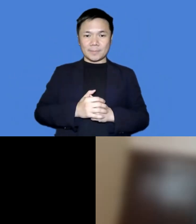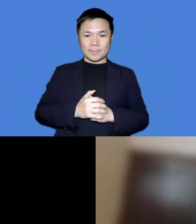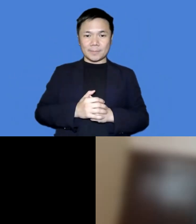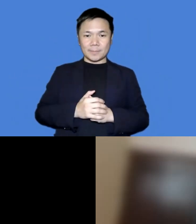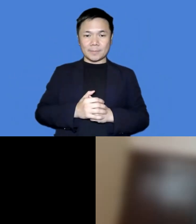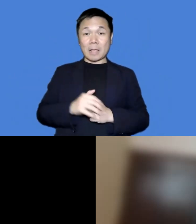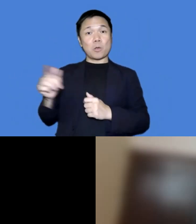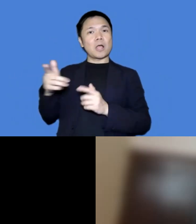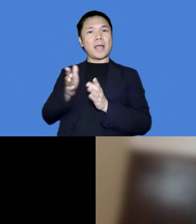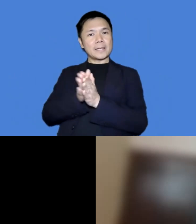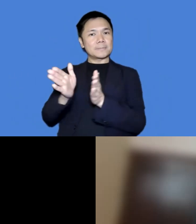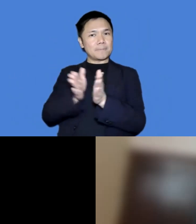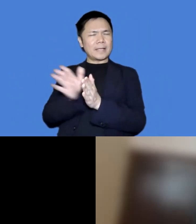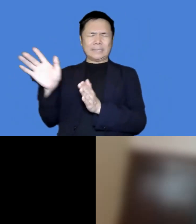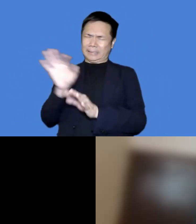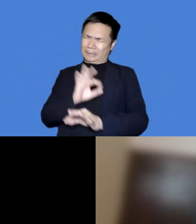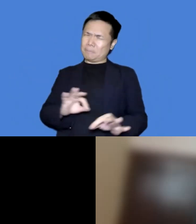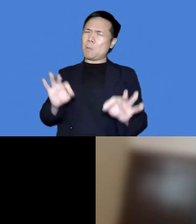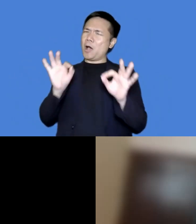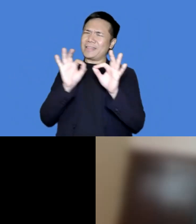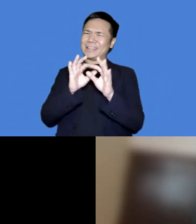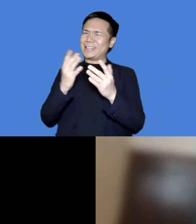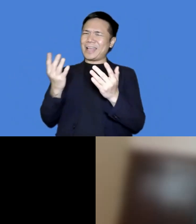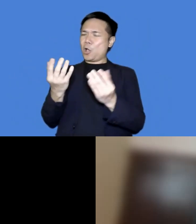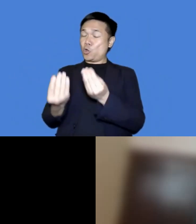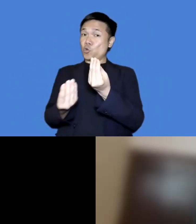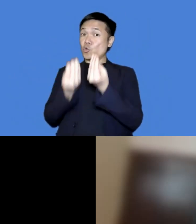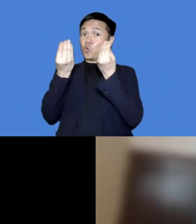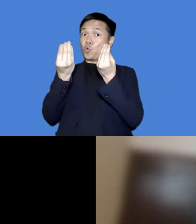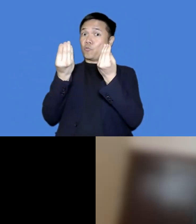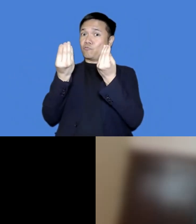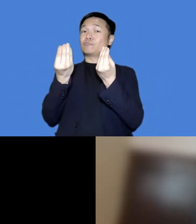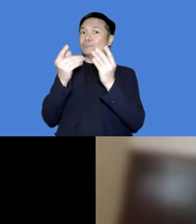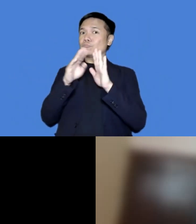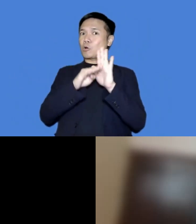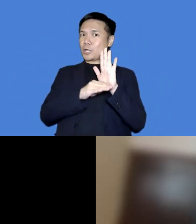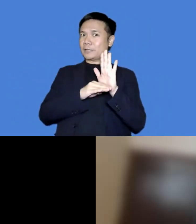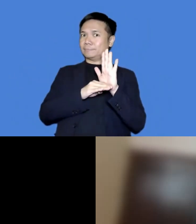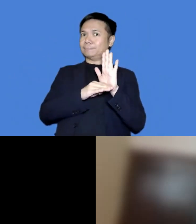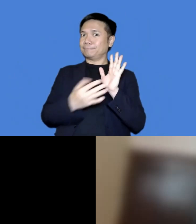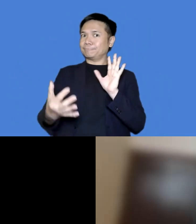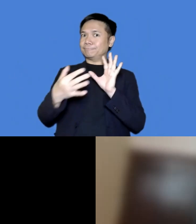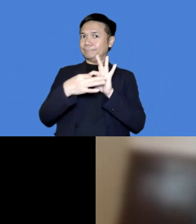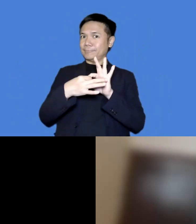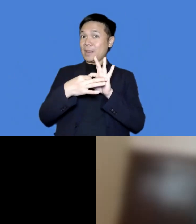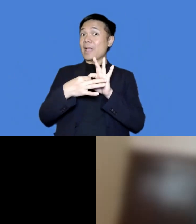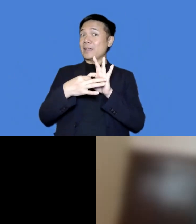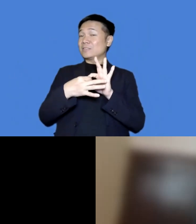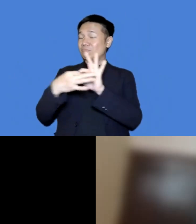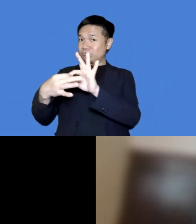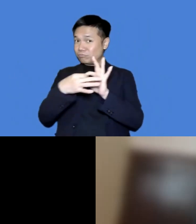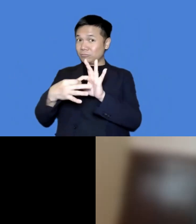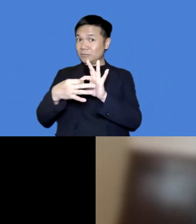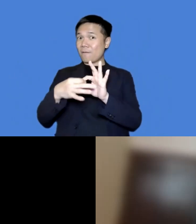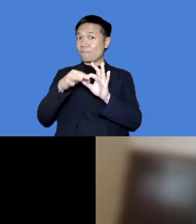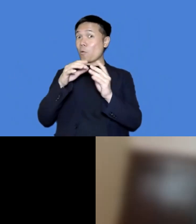of the inclusion of youth-specific initiatives, especially in the context of the GDS. Over to you, Yusra.